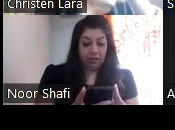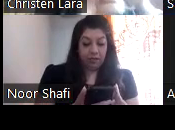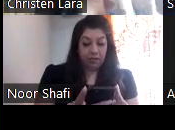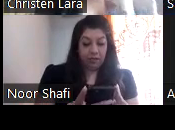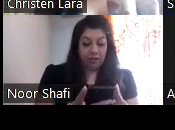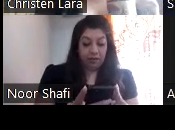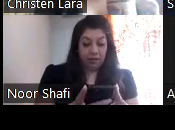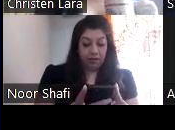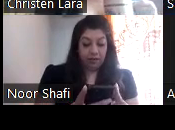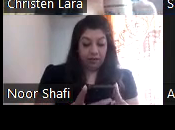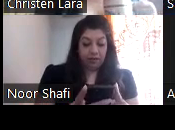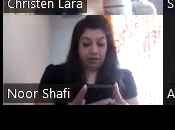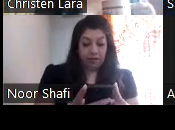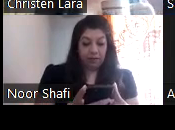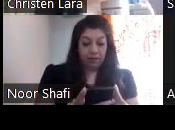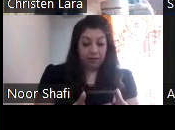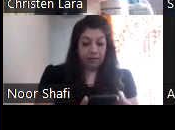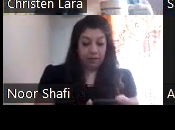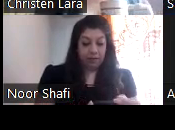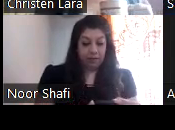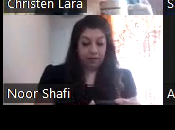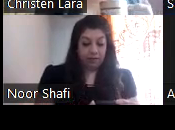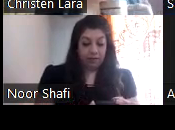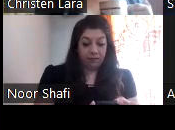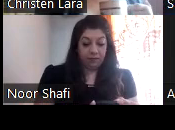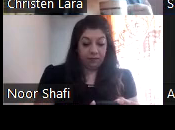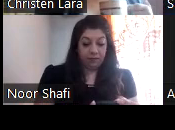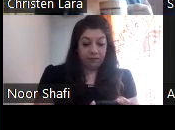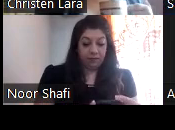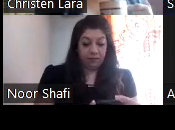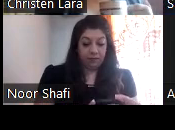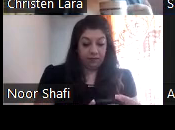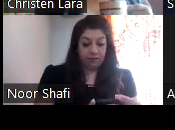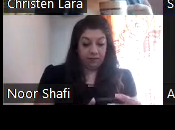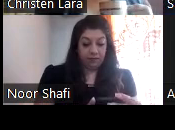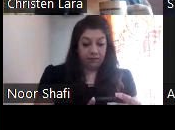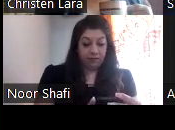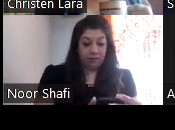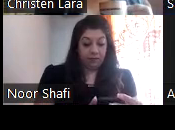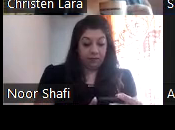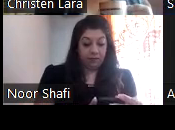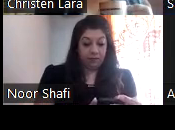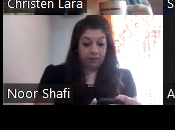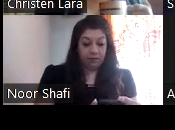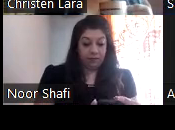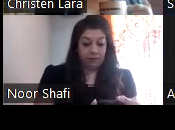It was both Queen and Tasha. They both raised their hand. Oh, it was both Queen and Tasha. Okay.